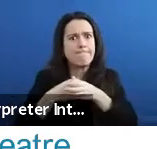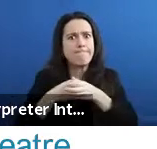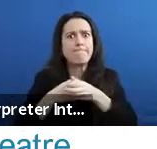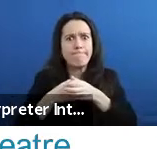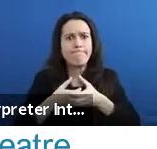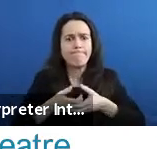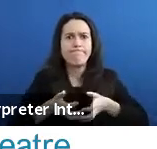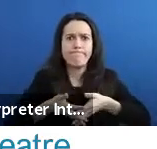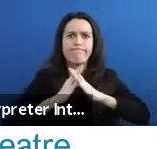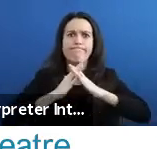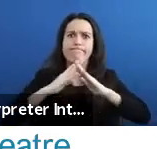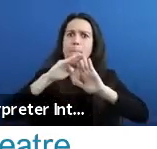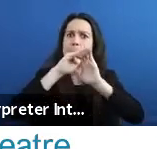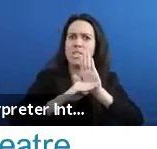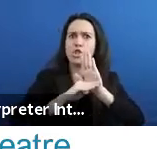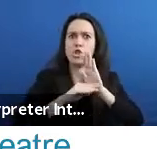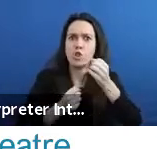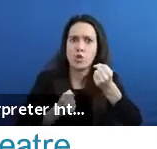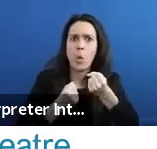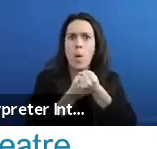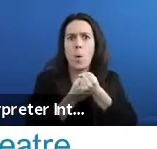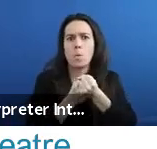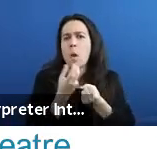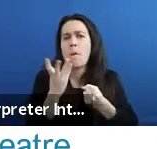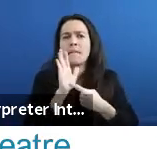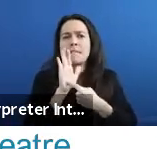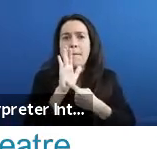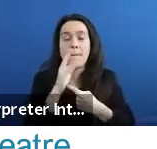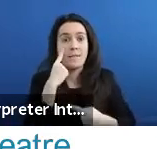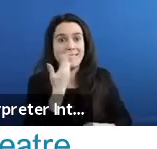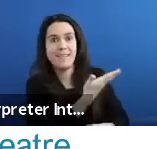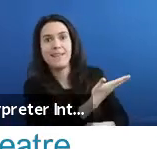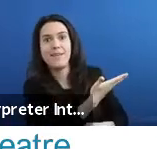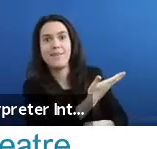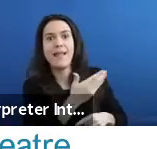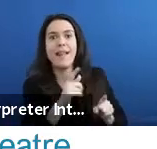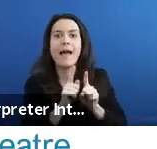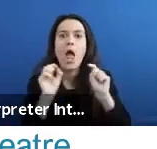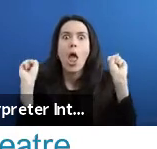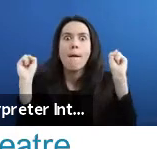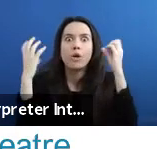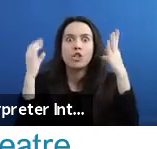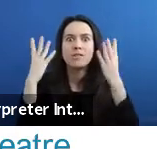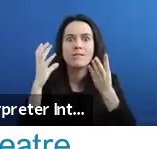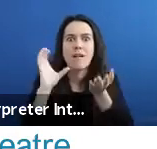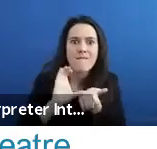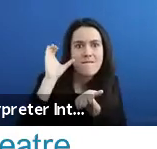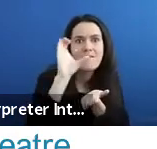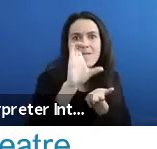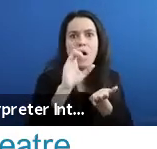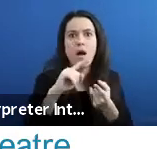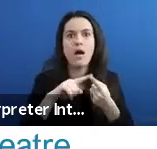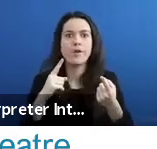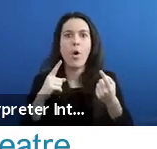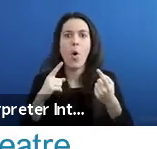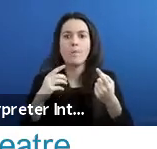with some examples that you can see on this slide, like emergency funds or aid packages, subsidies,